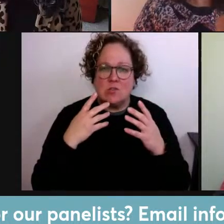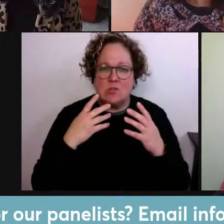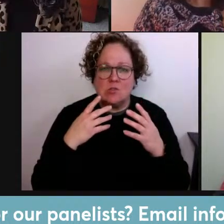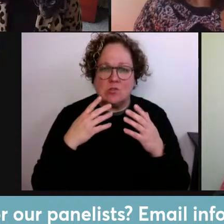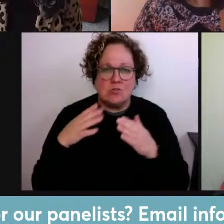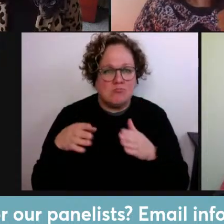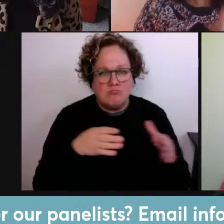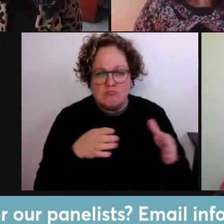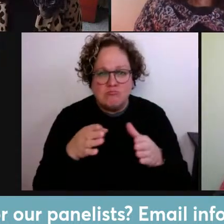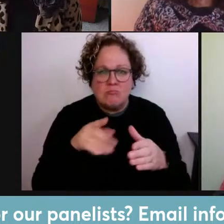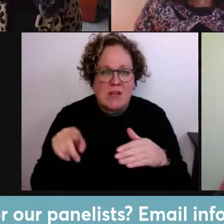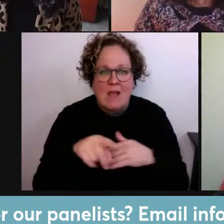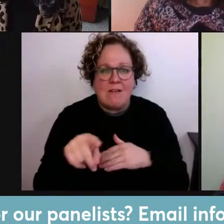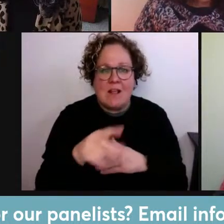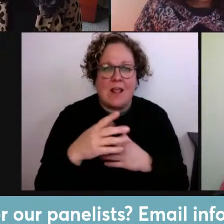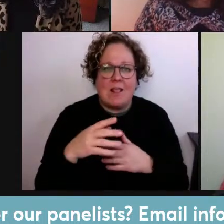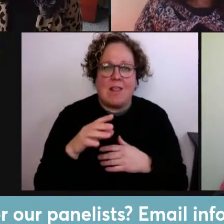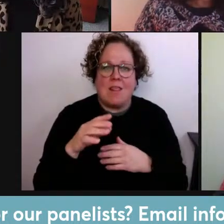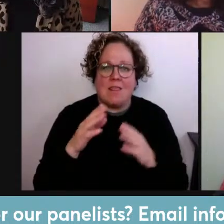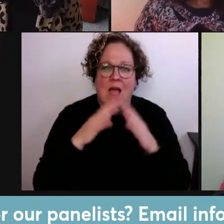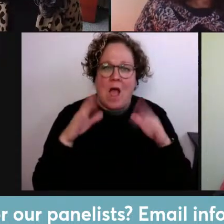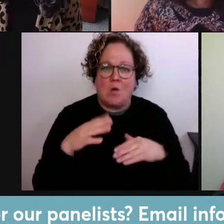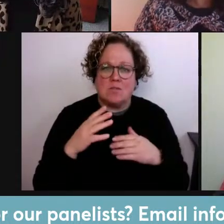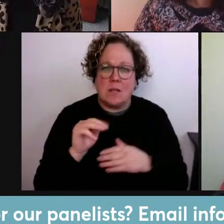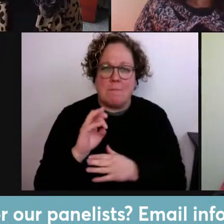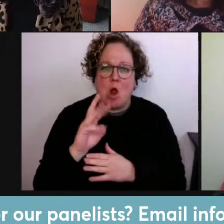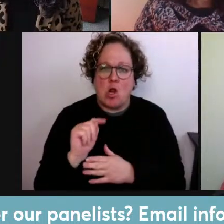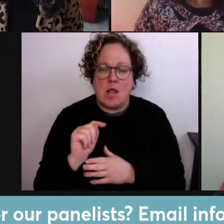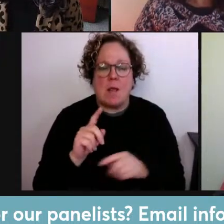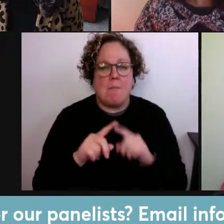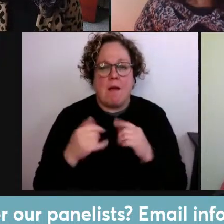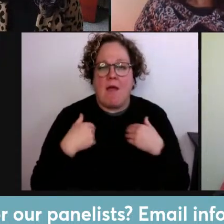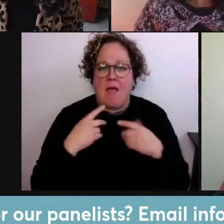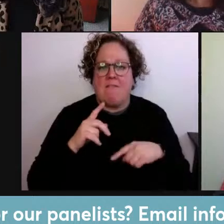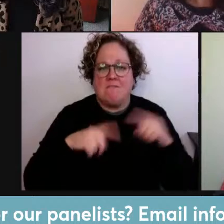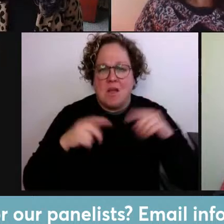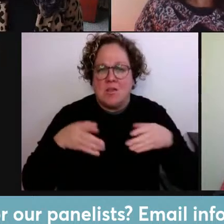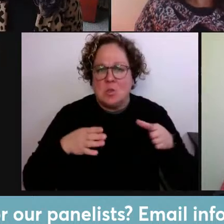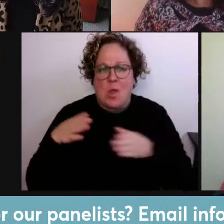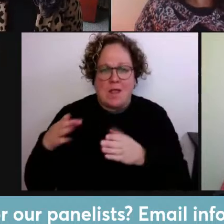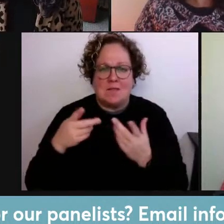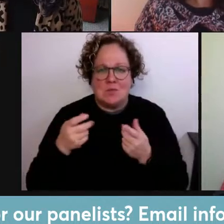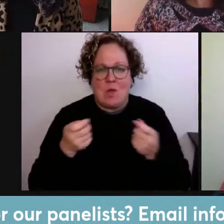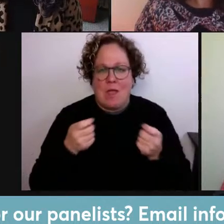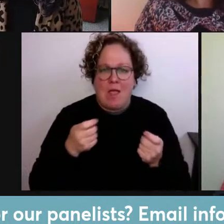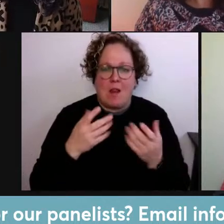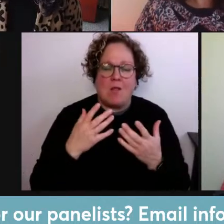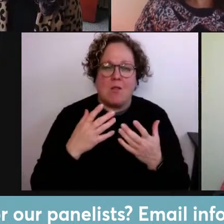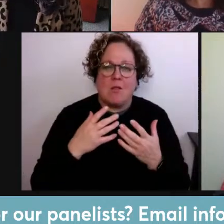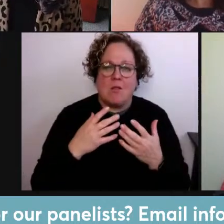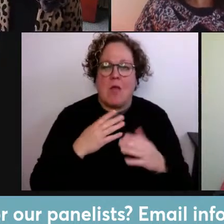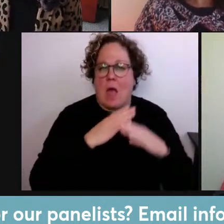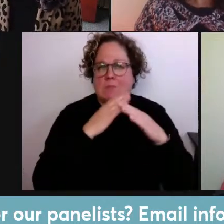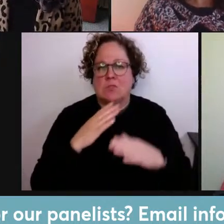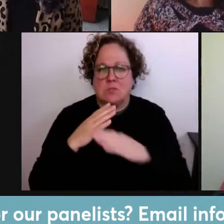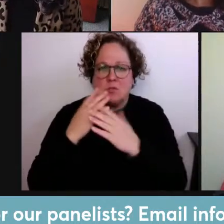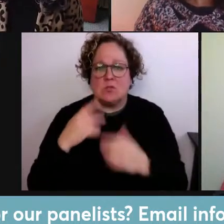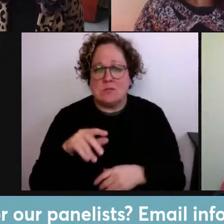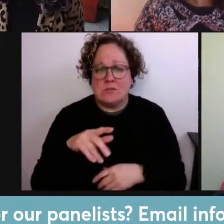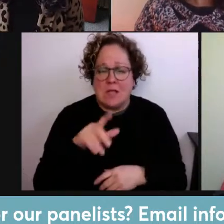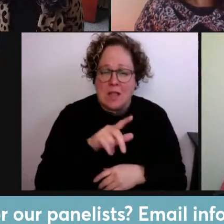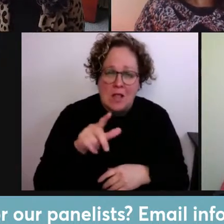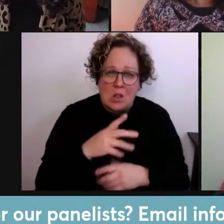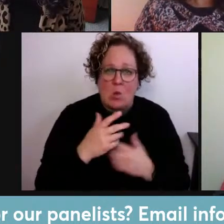housing market. But there are ways to deal with these obstacles. And so about landlord resistance and refusal to participate